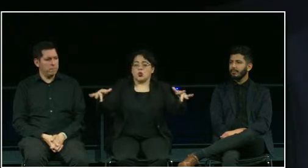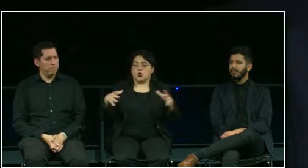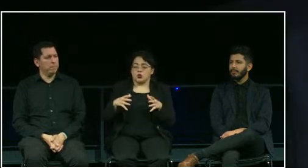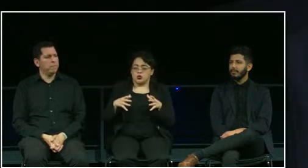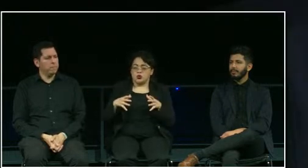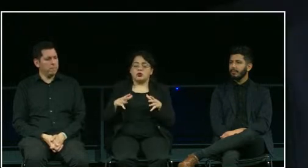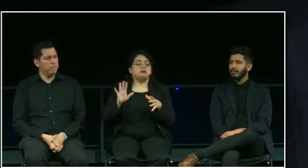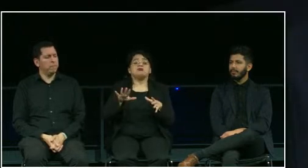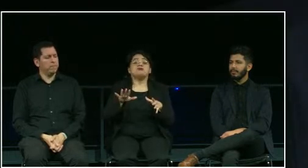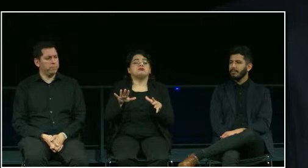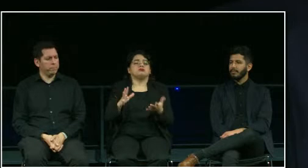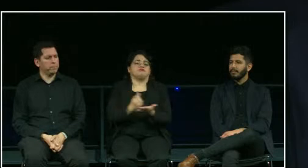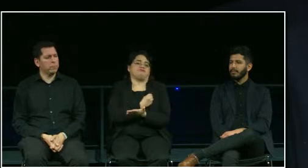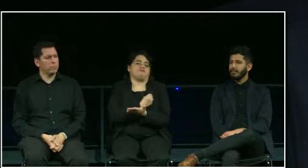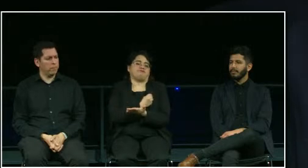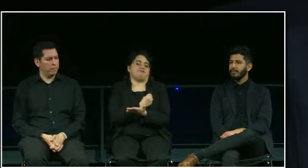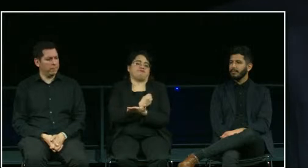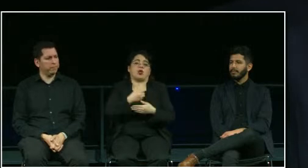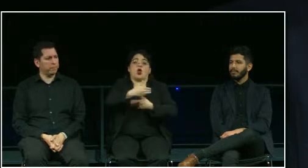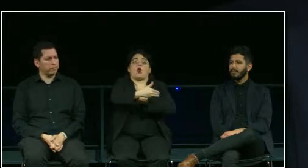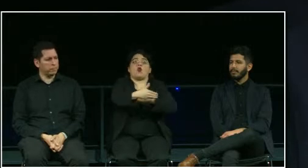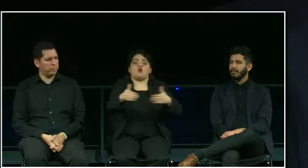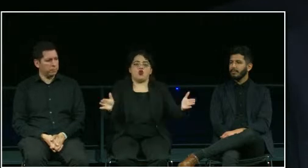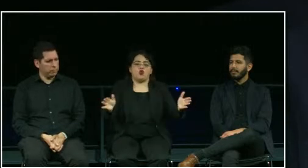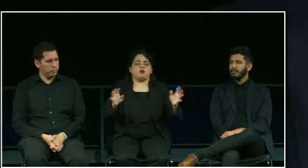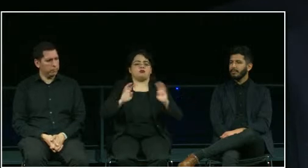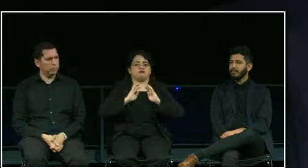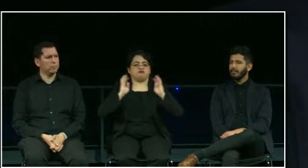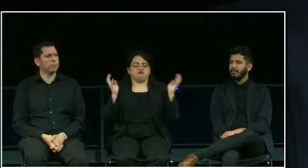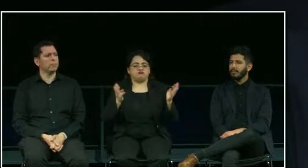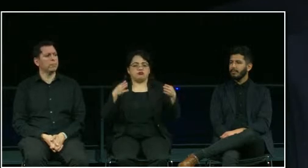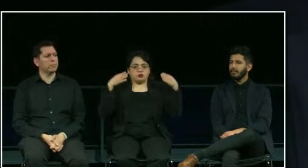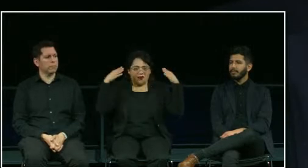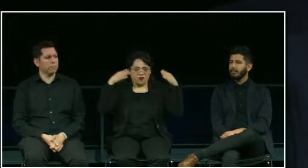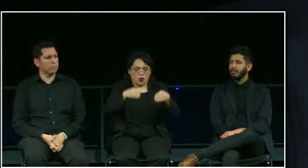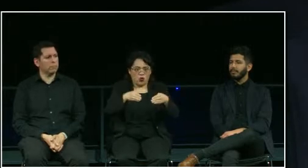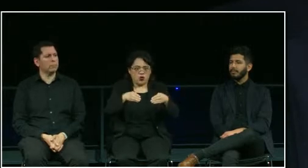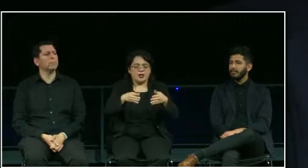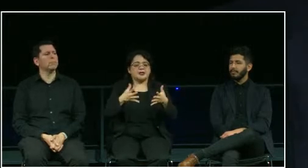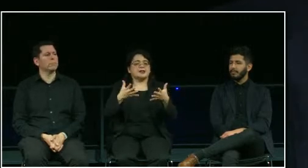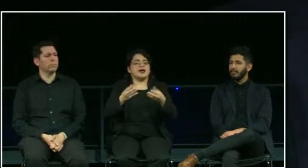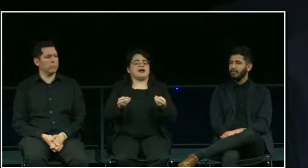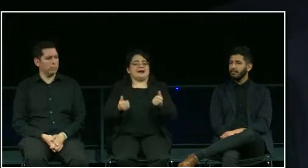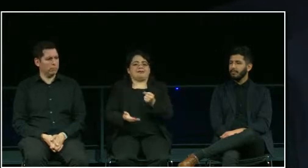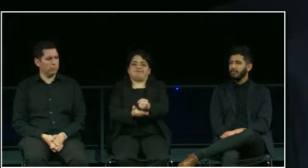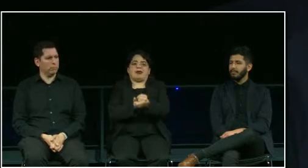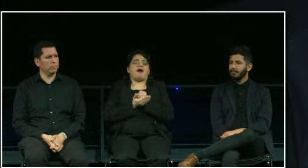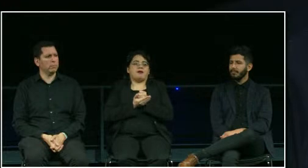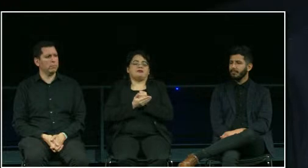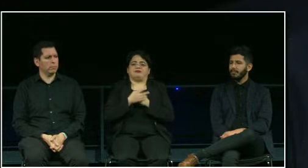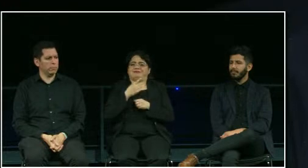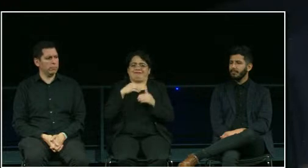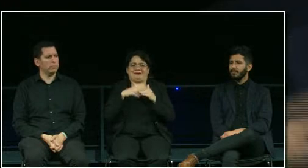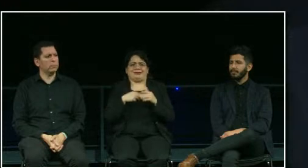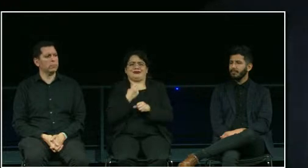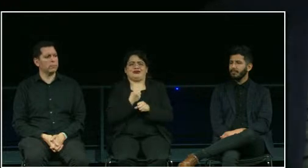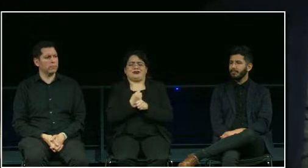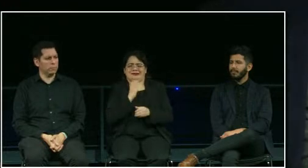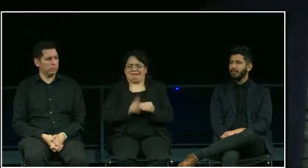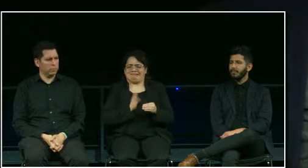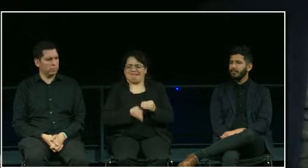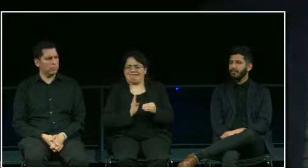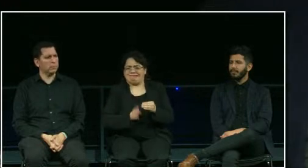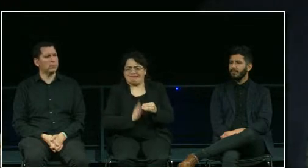actually being together in a room talking that really helped. And even